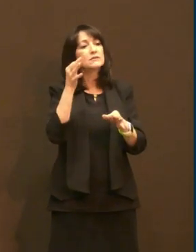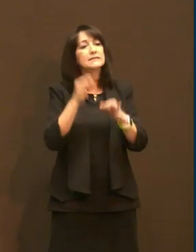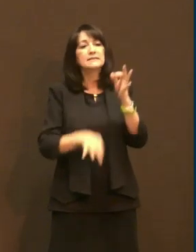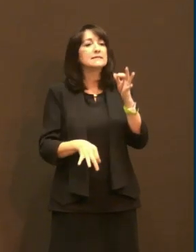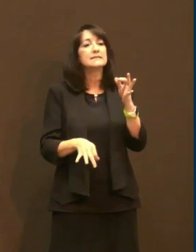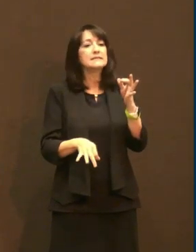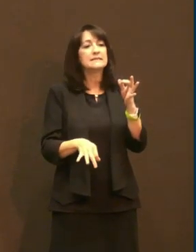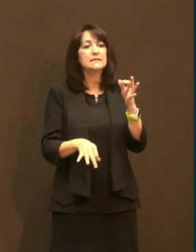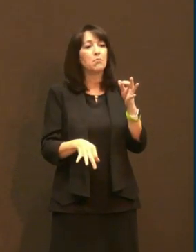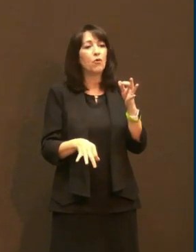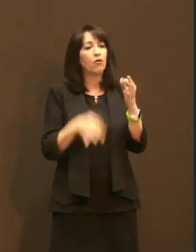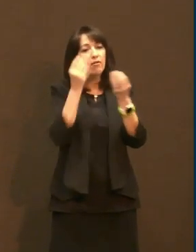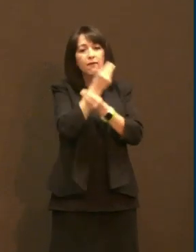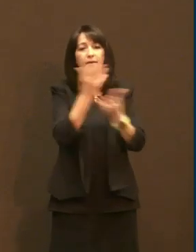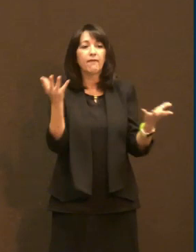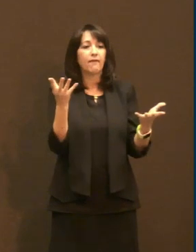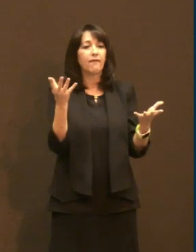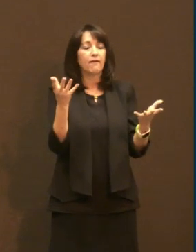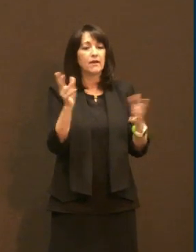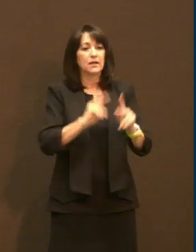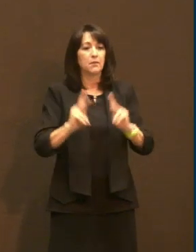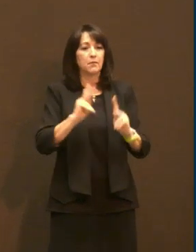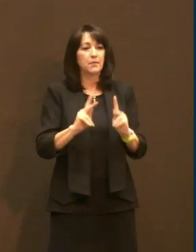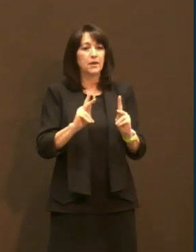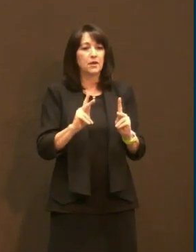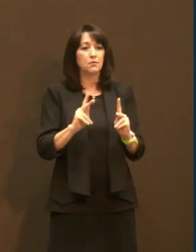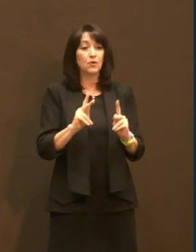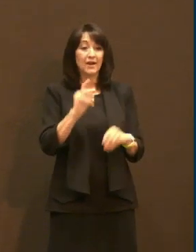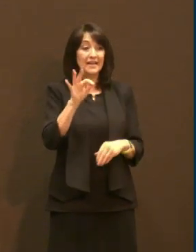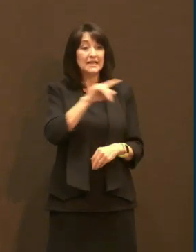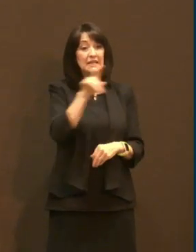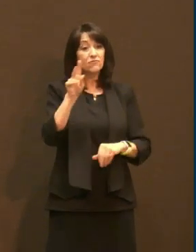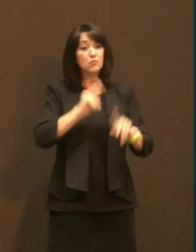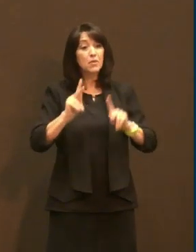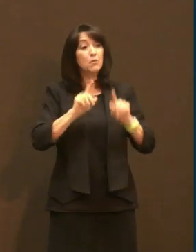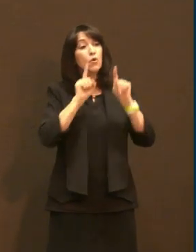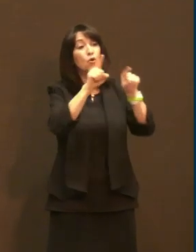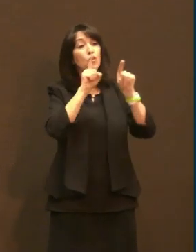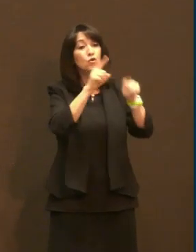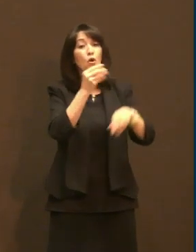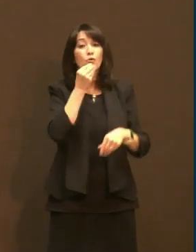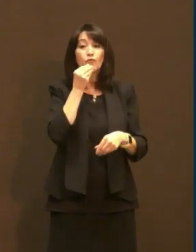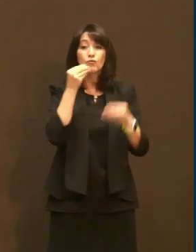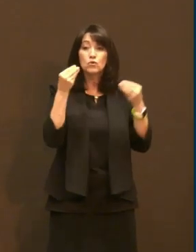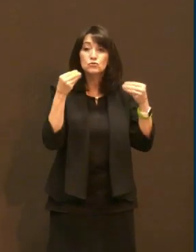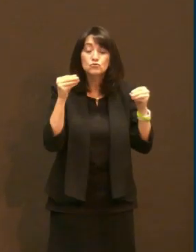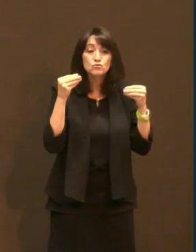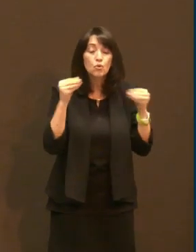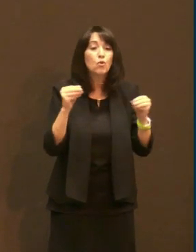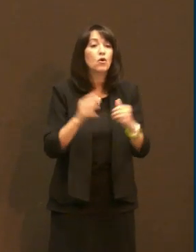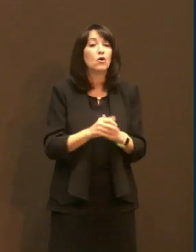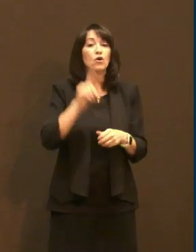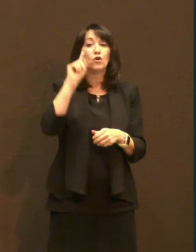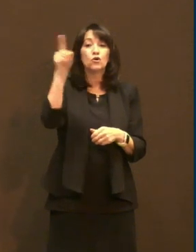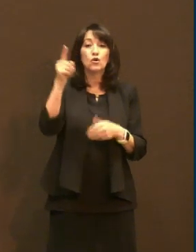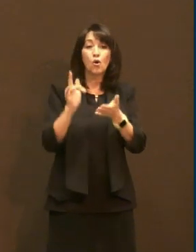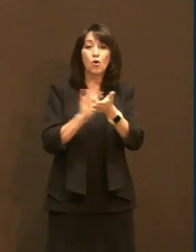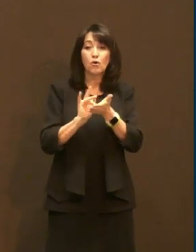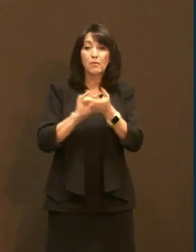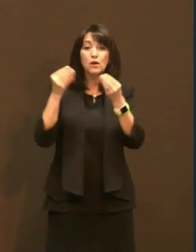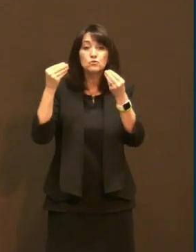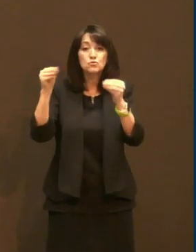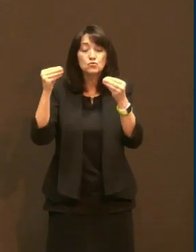reduce by half the number of times we go to the grocery store, the number of times that we go out to the drugstore,